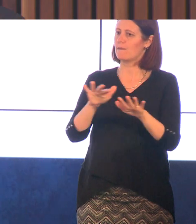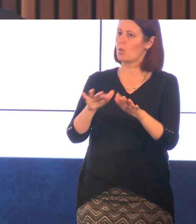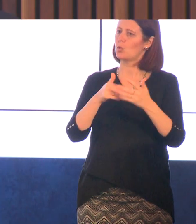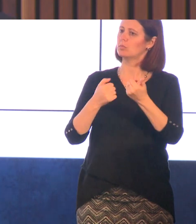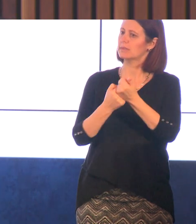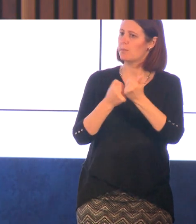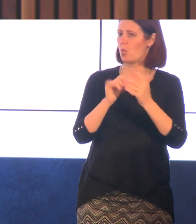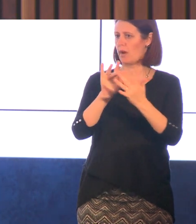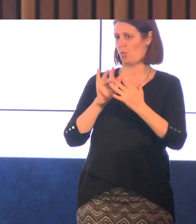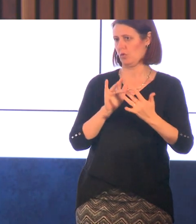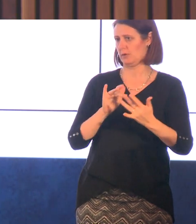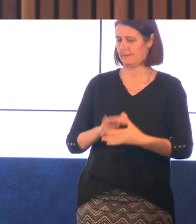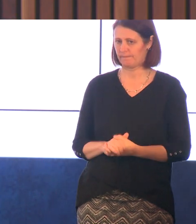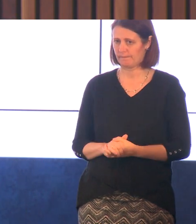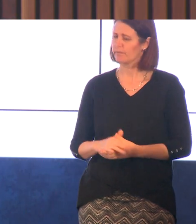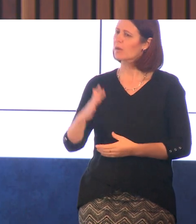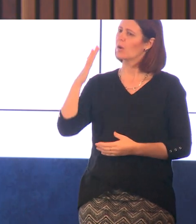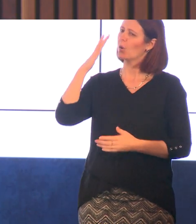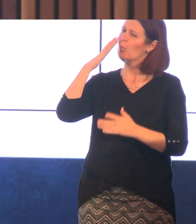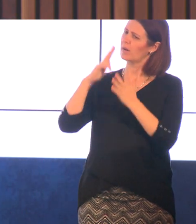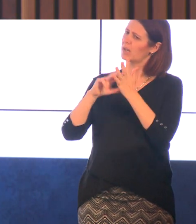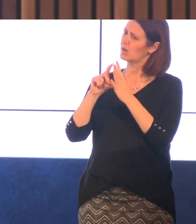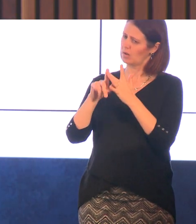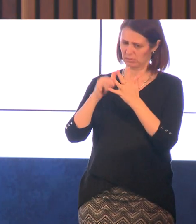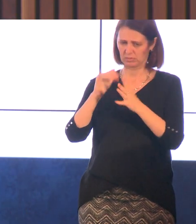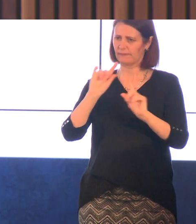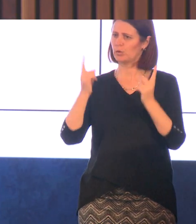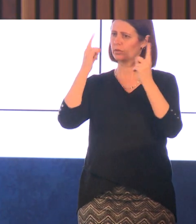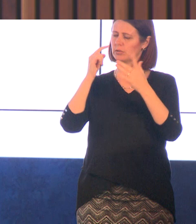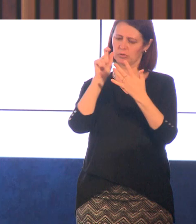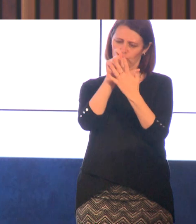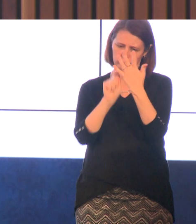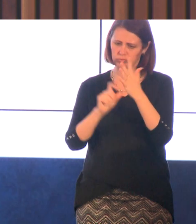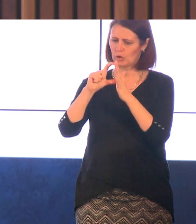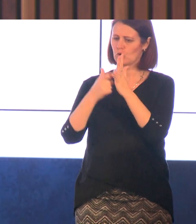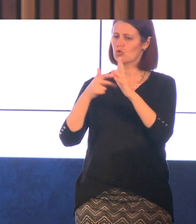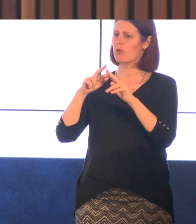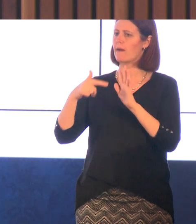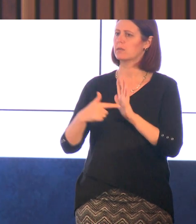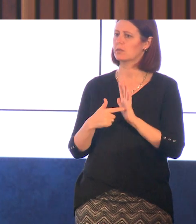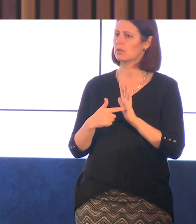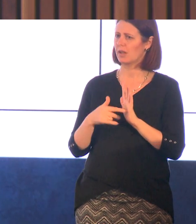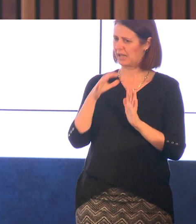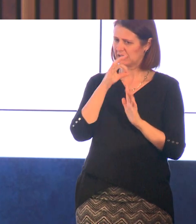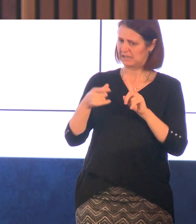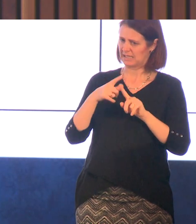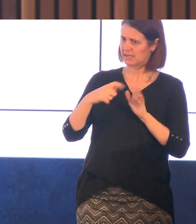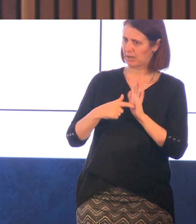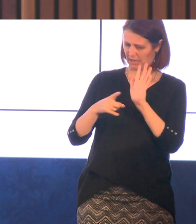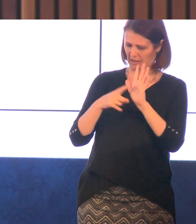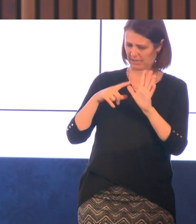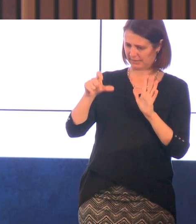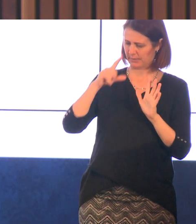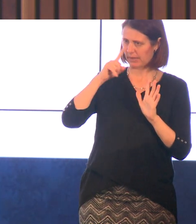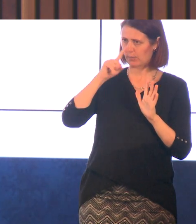networks. When the NDIS was drafted, it was not expected that local area coordinators would